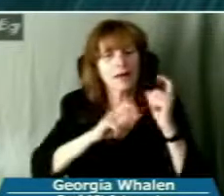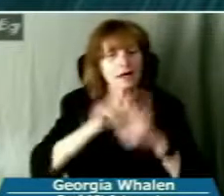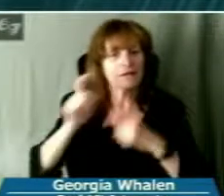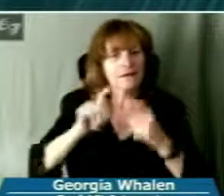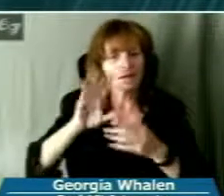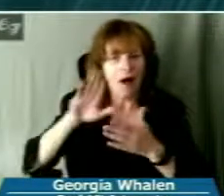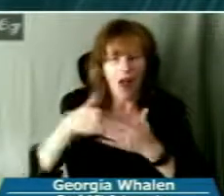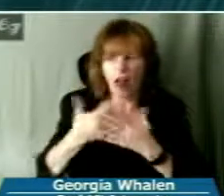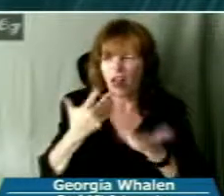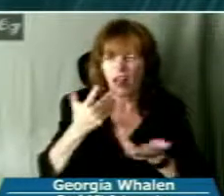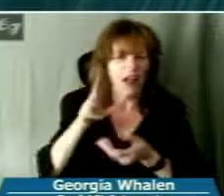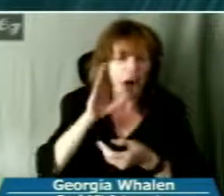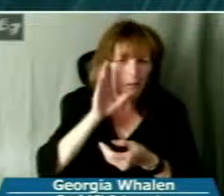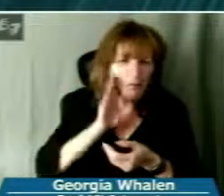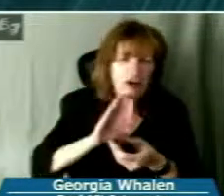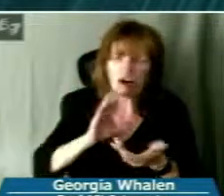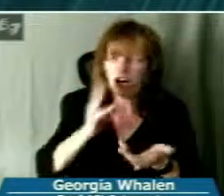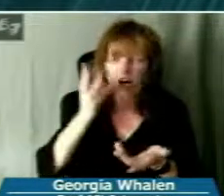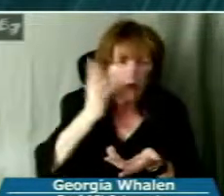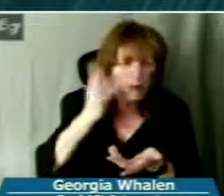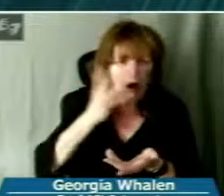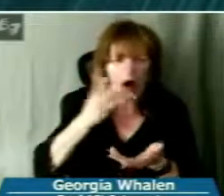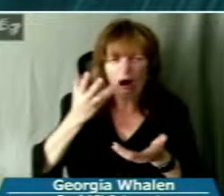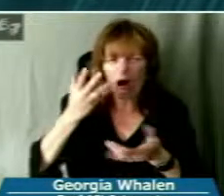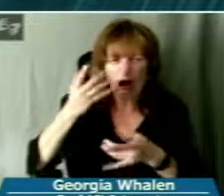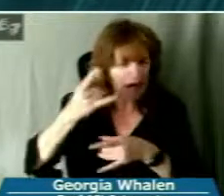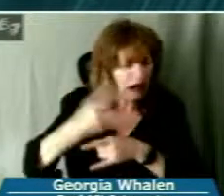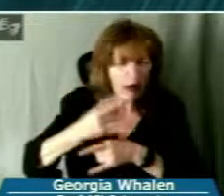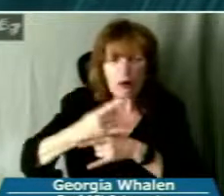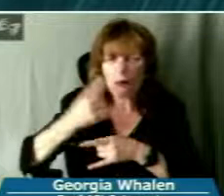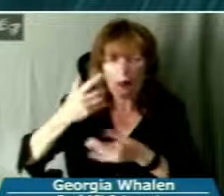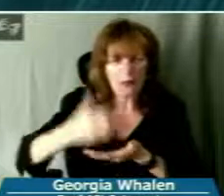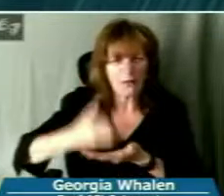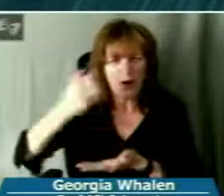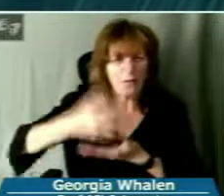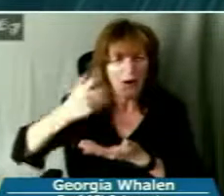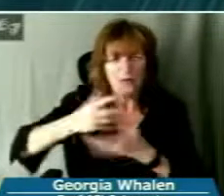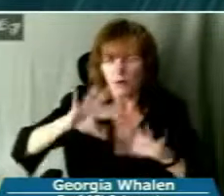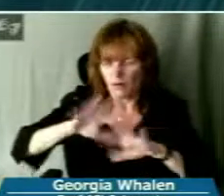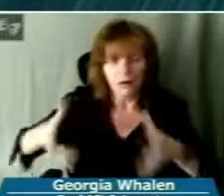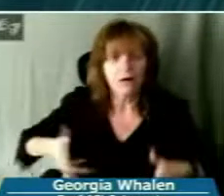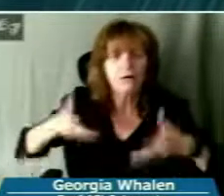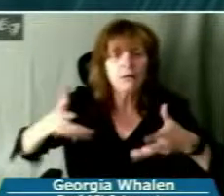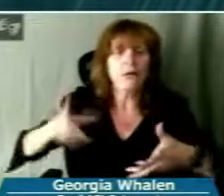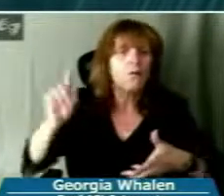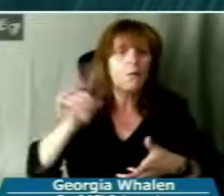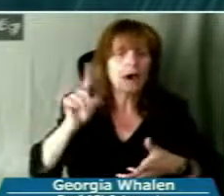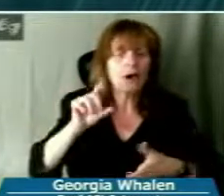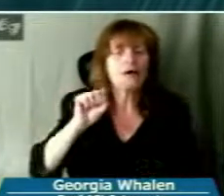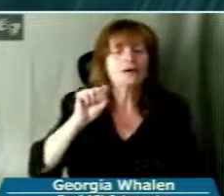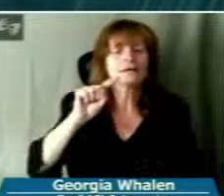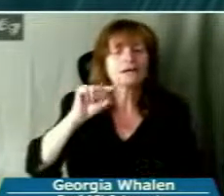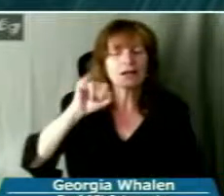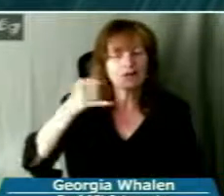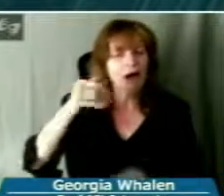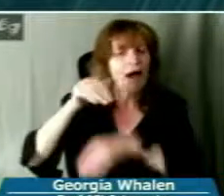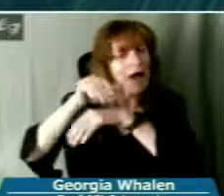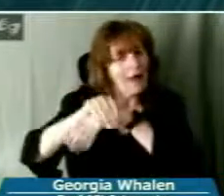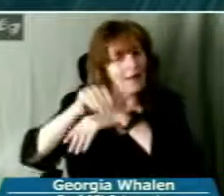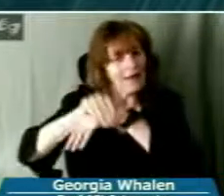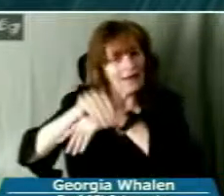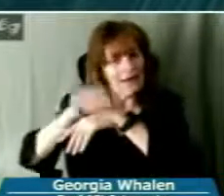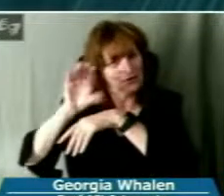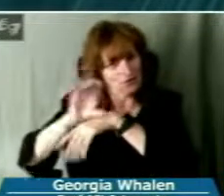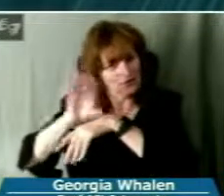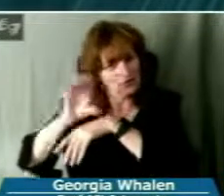beer bottles to the parking lot at St. John's at 272 Wilson Street East. And if the lineups at the beer store and the